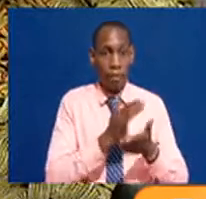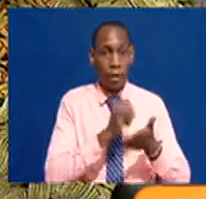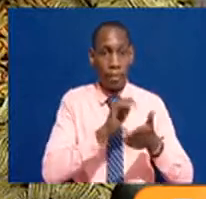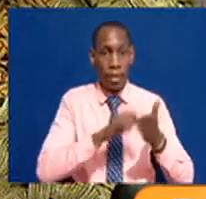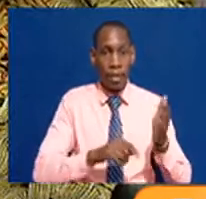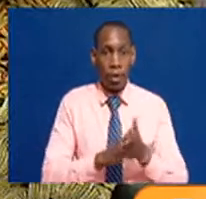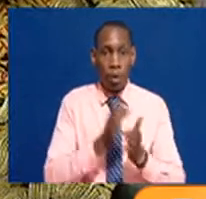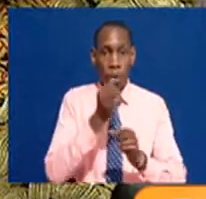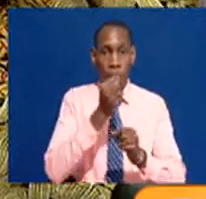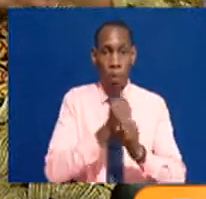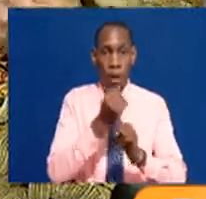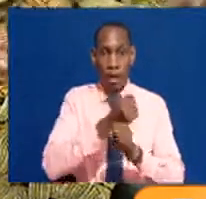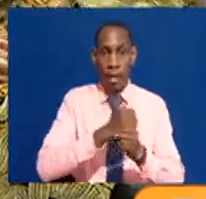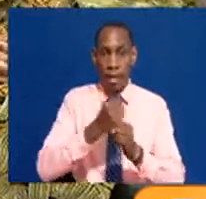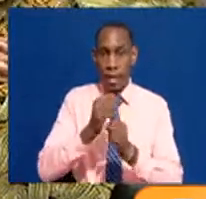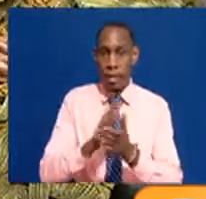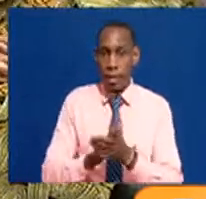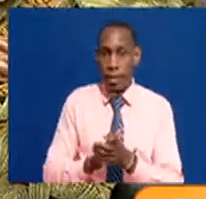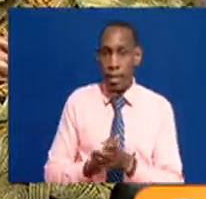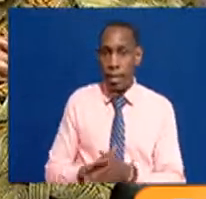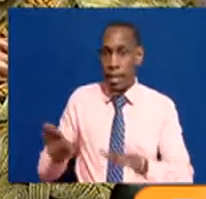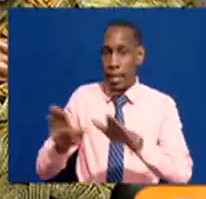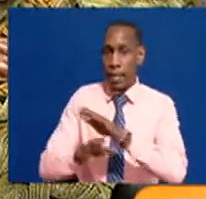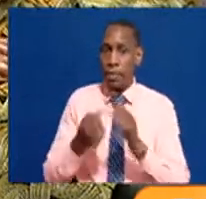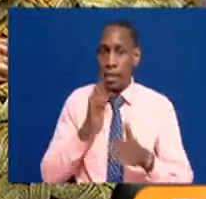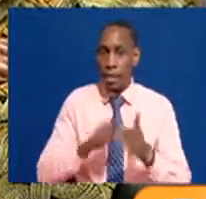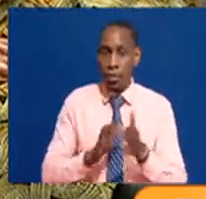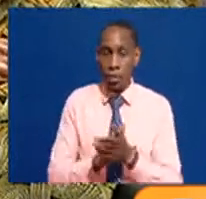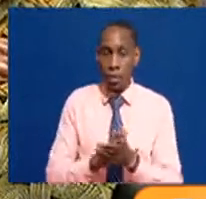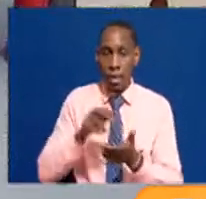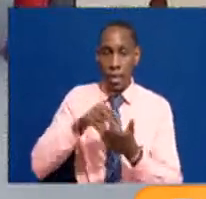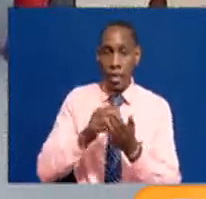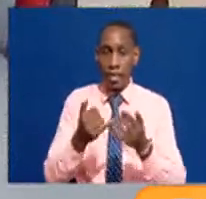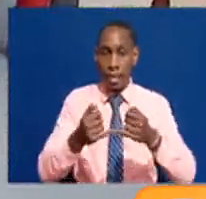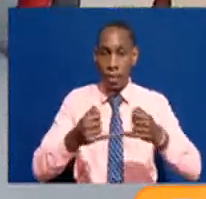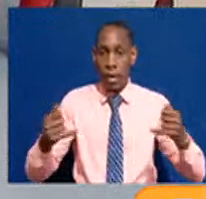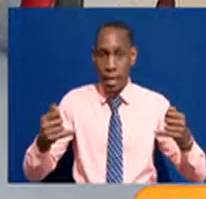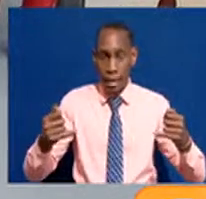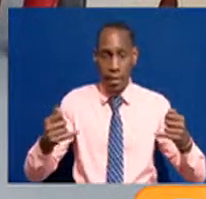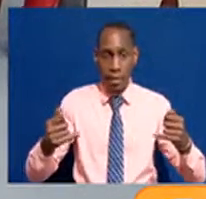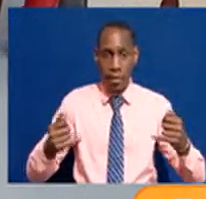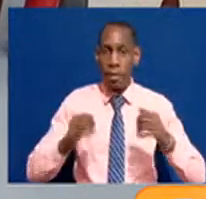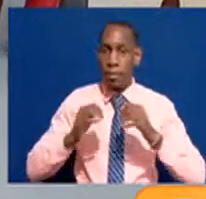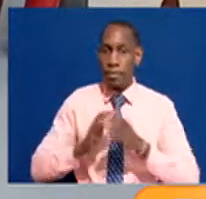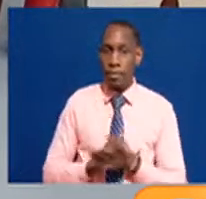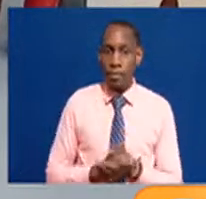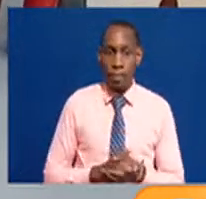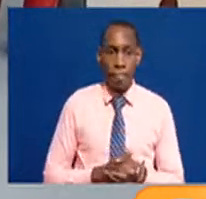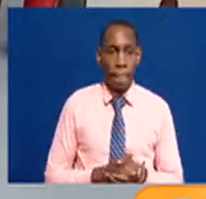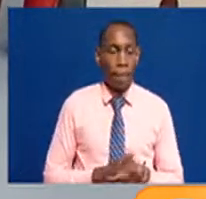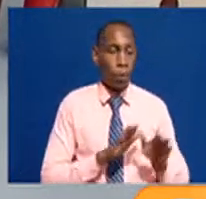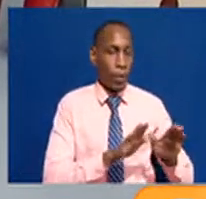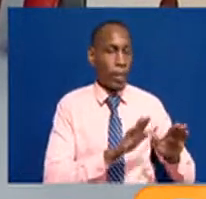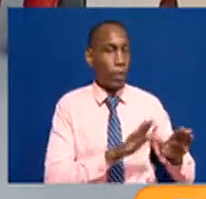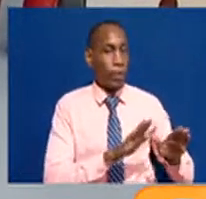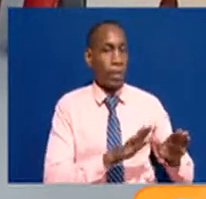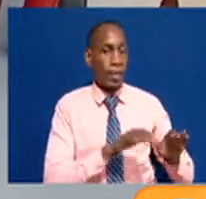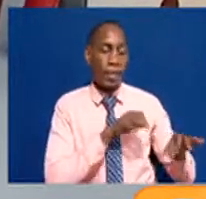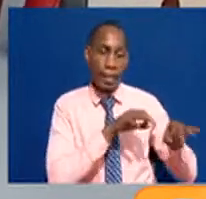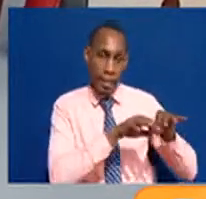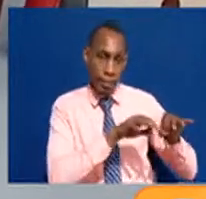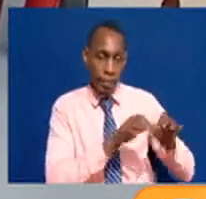job creation. His purity. What about his deputy saying that he'll be standing in the line at State I tell House, you, agree. Nothing will go in. You see, let me tell